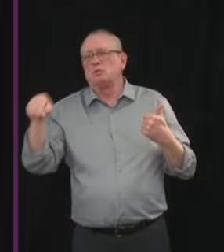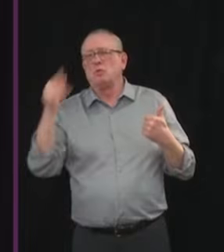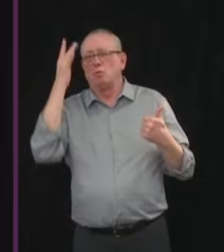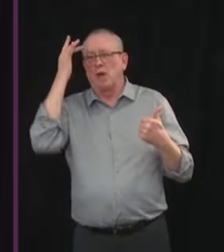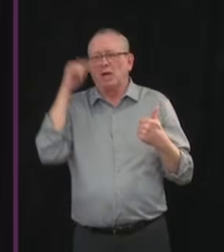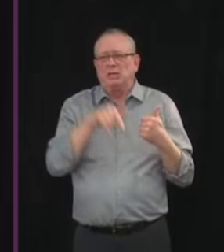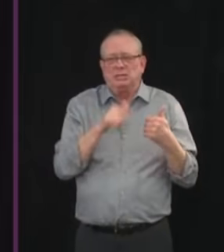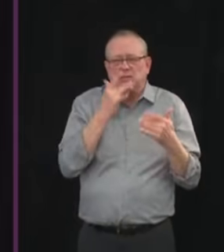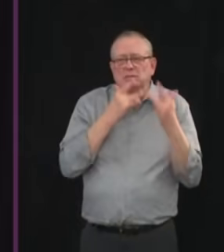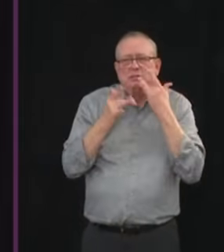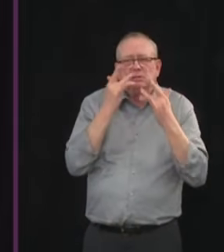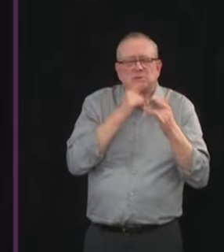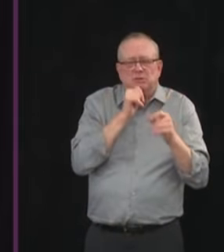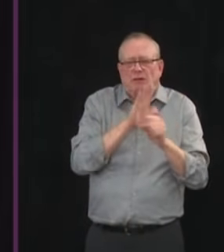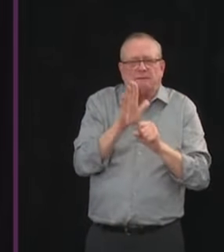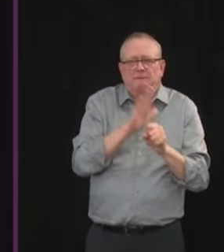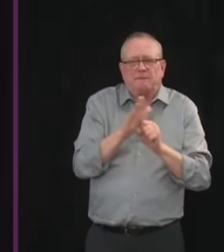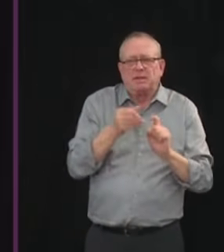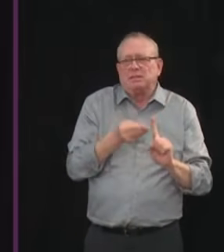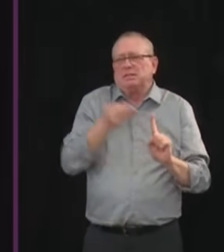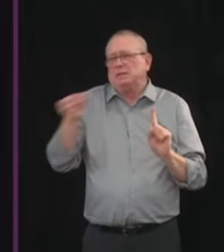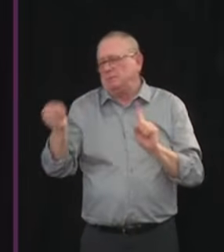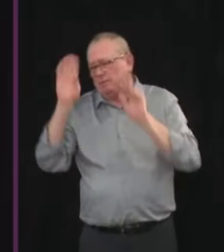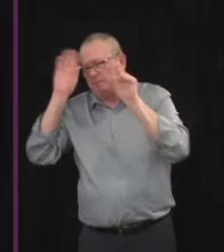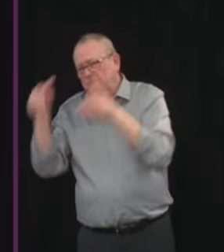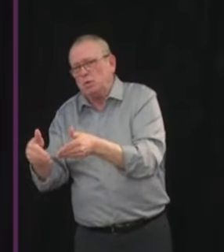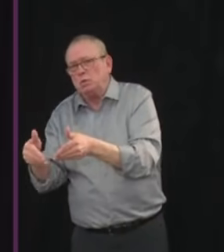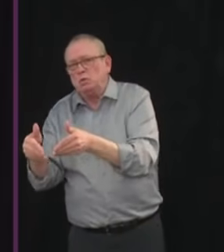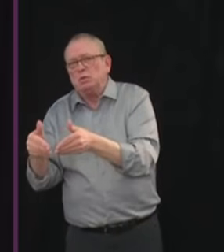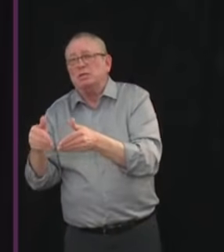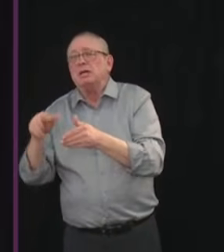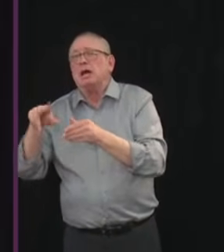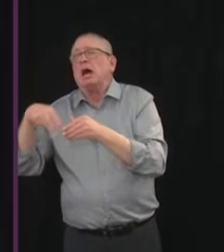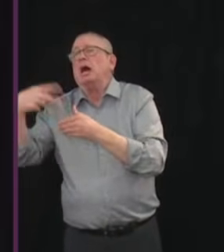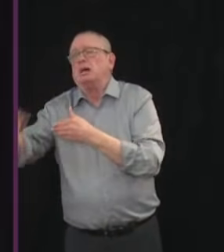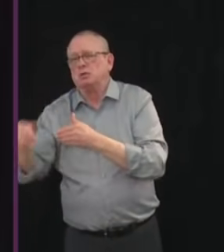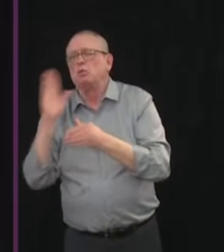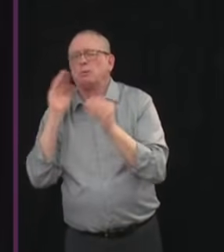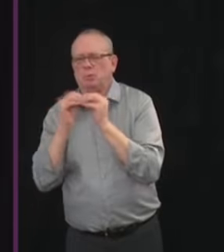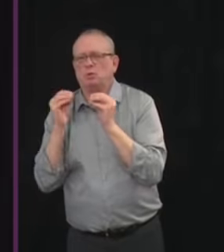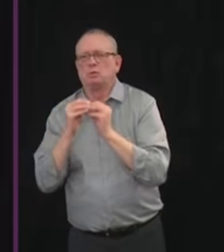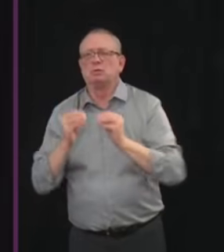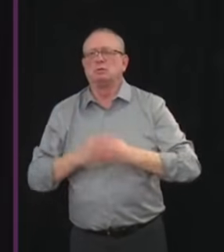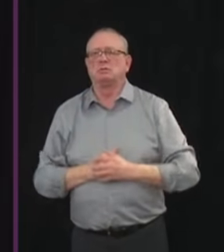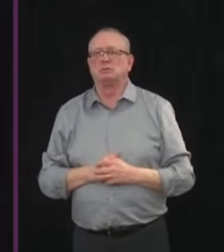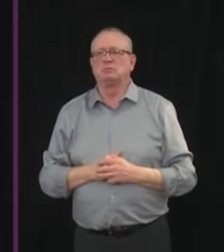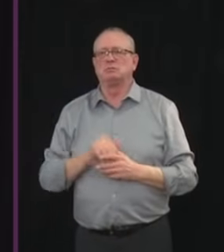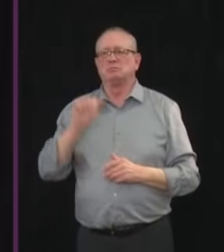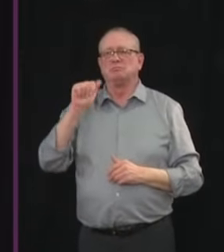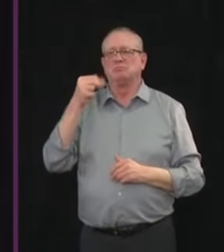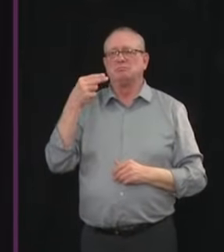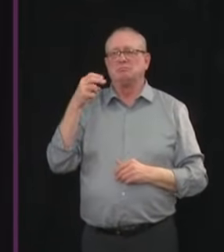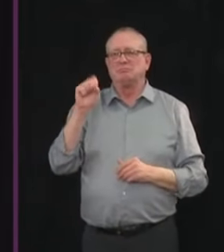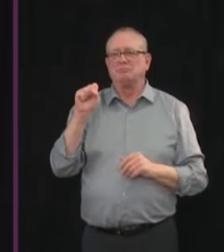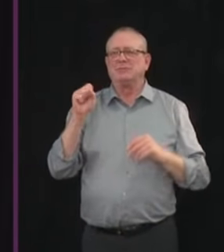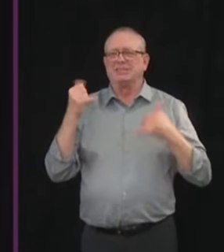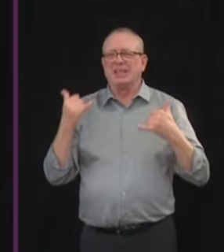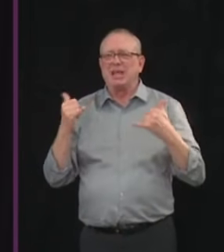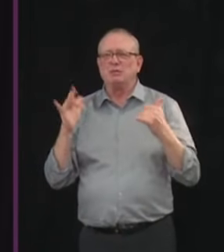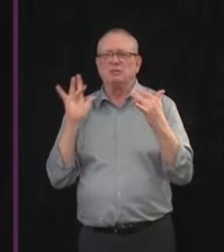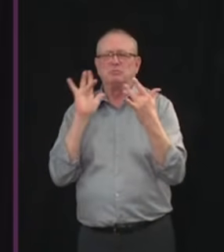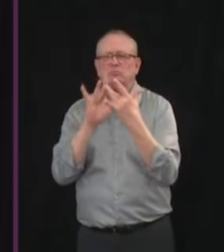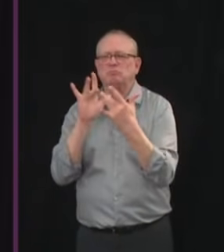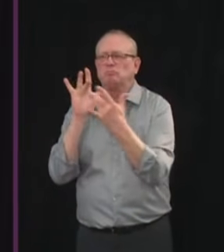supply. Alberta Health Services has been reaching out to these facilities, as well as any place where someone may not have been well